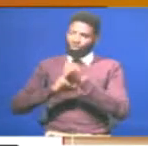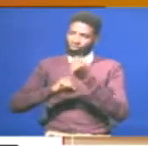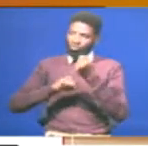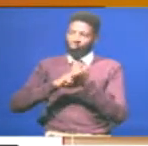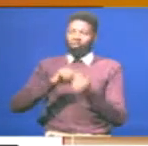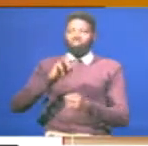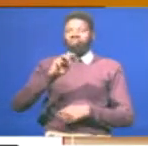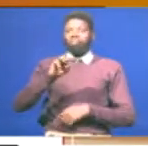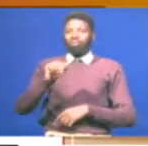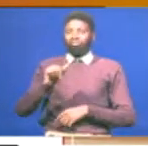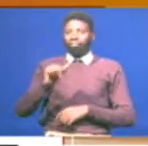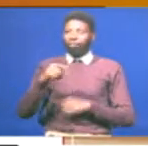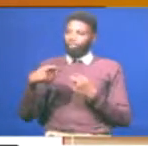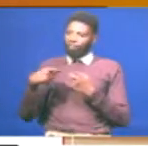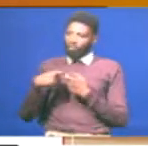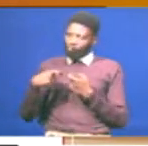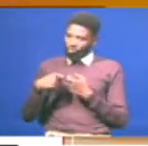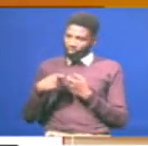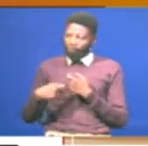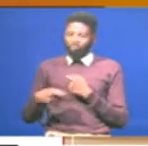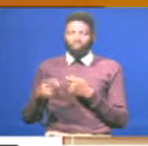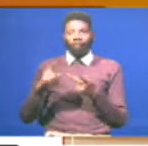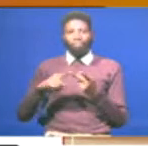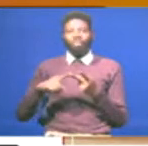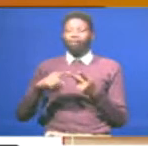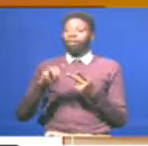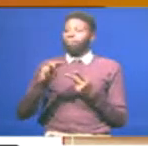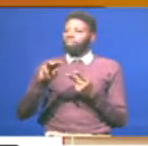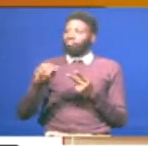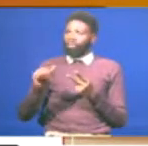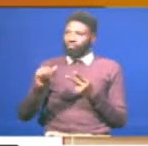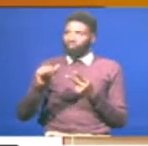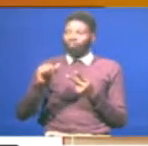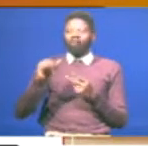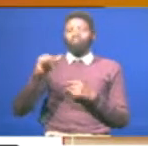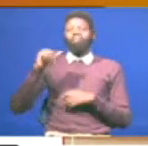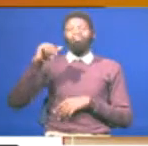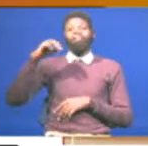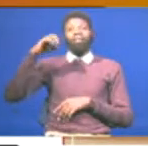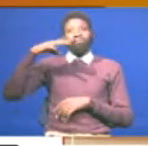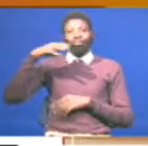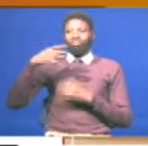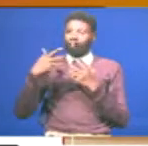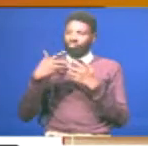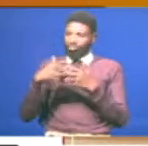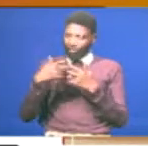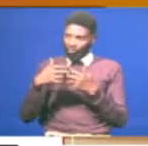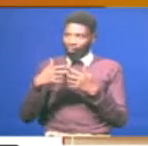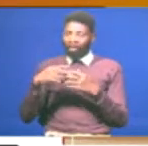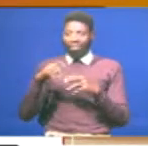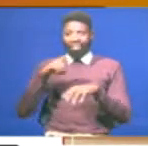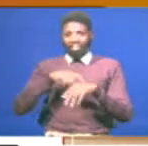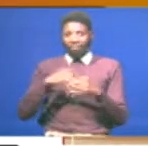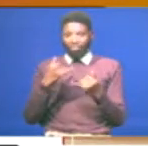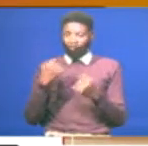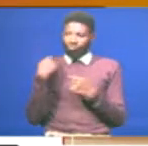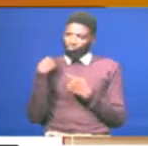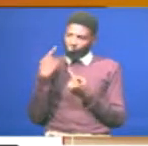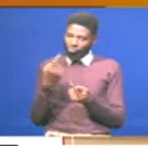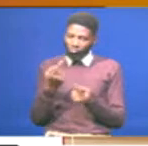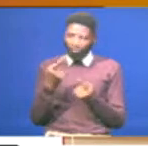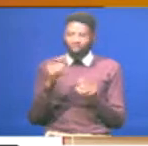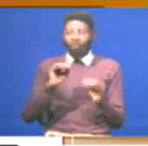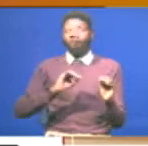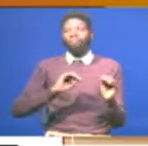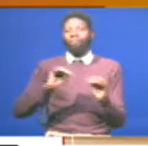in physics and also to do masters in electrical engineering. So my time to now transit to electrical and